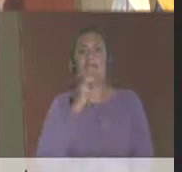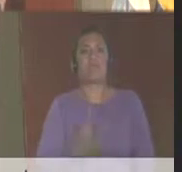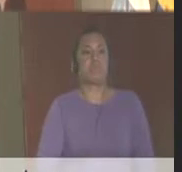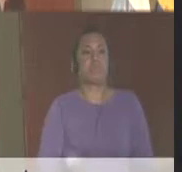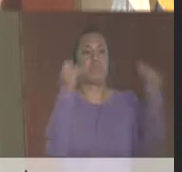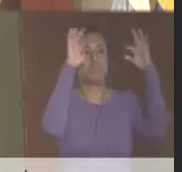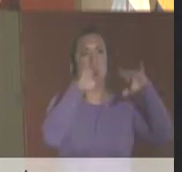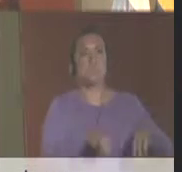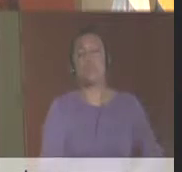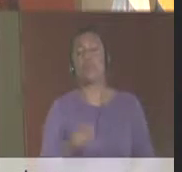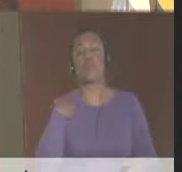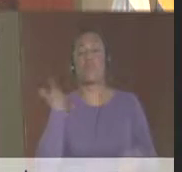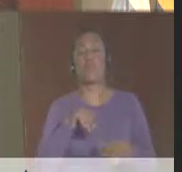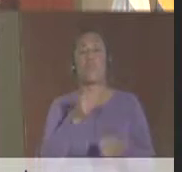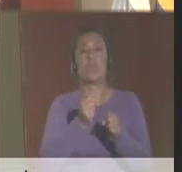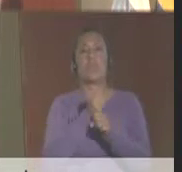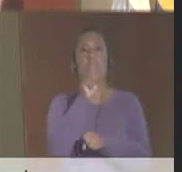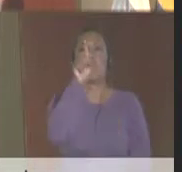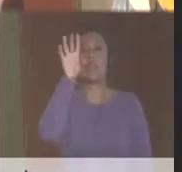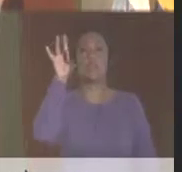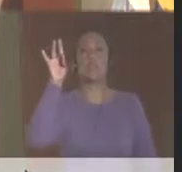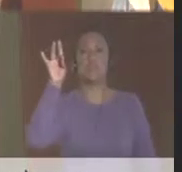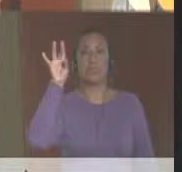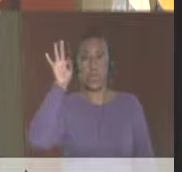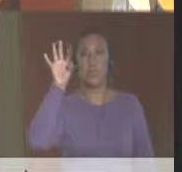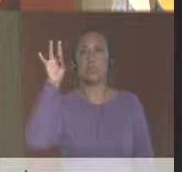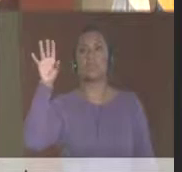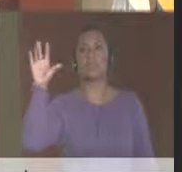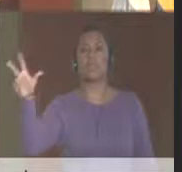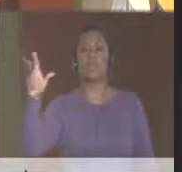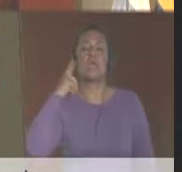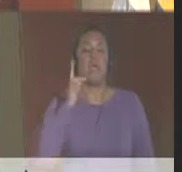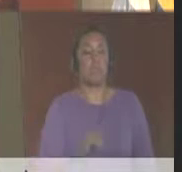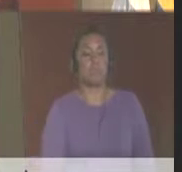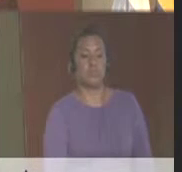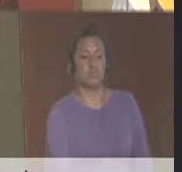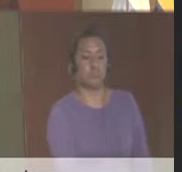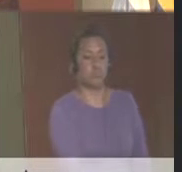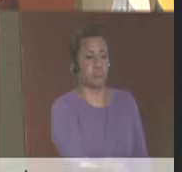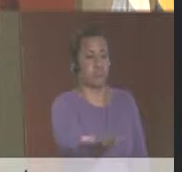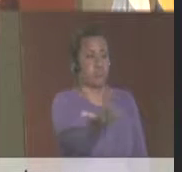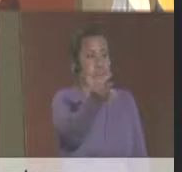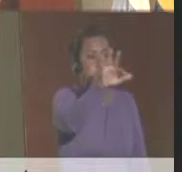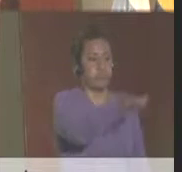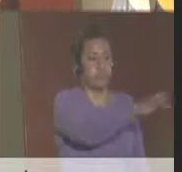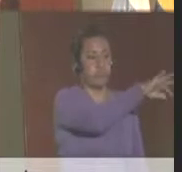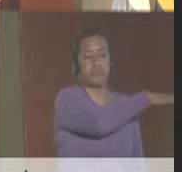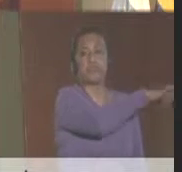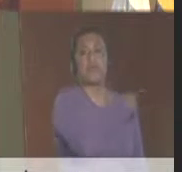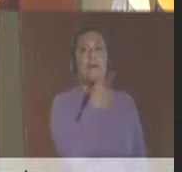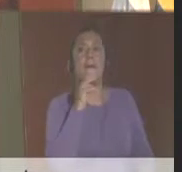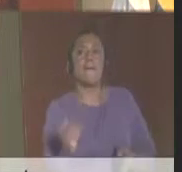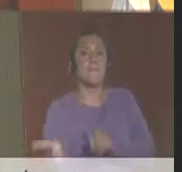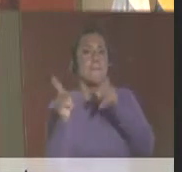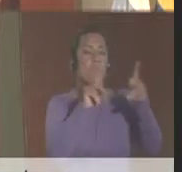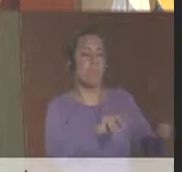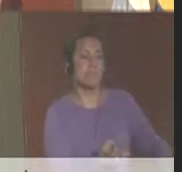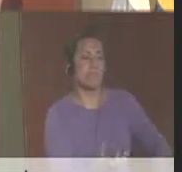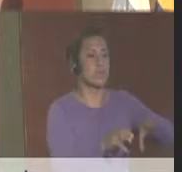both rain and floods. In 1983, the Paraná River actually grew, and it